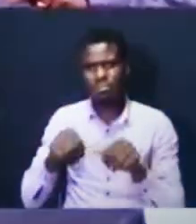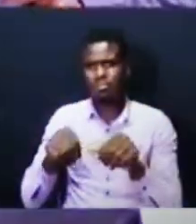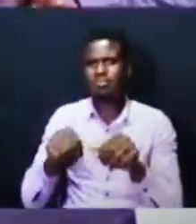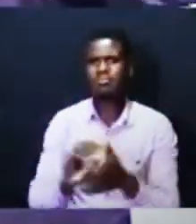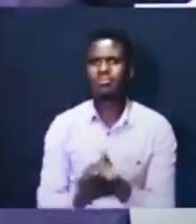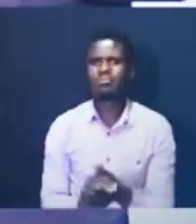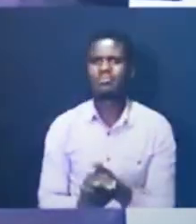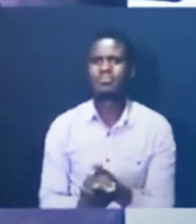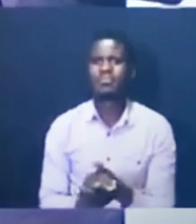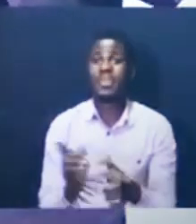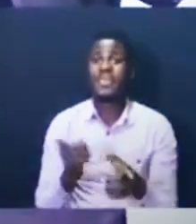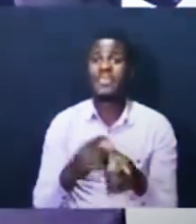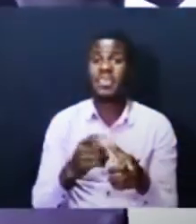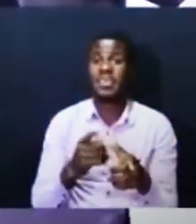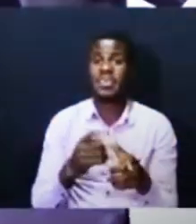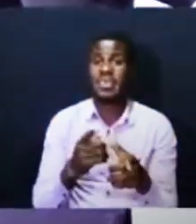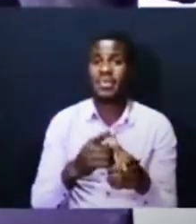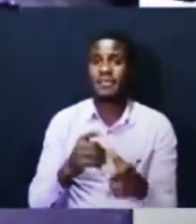1 Corinthians chapter 5.